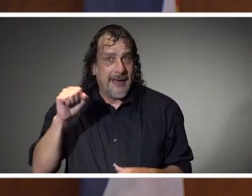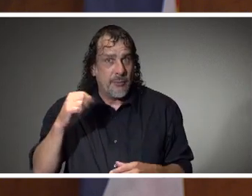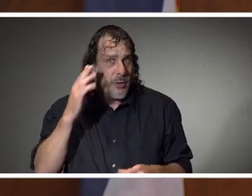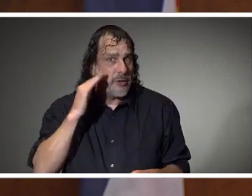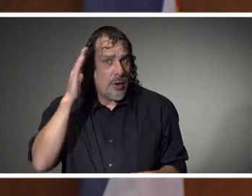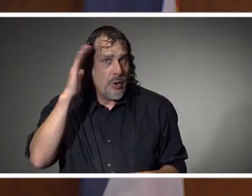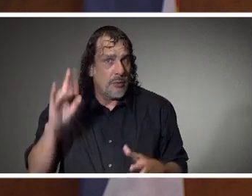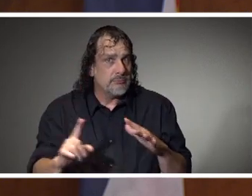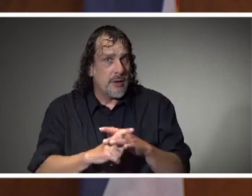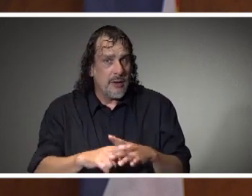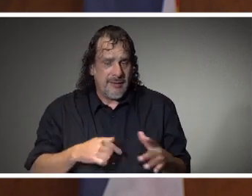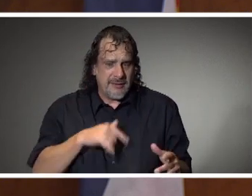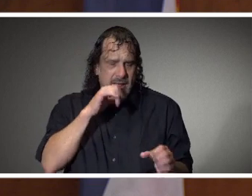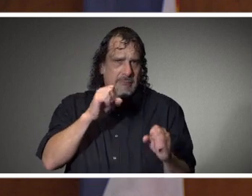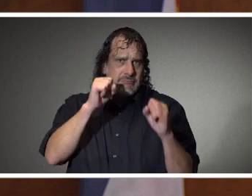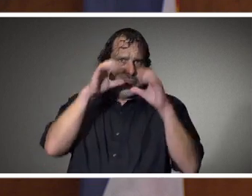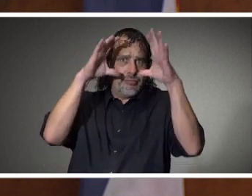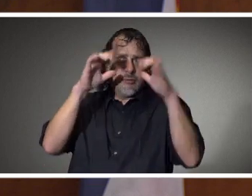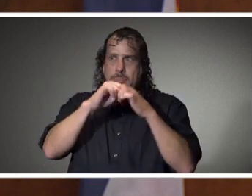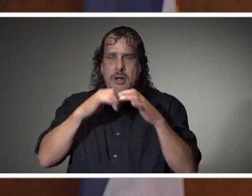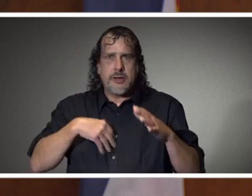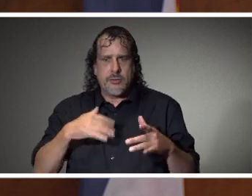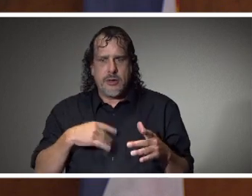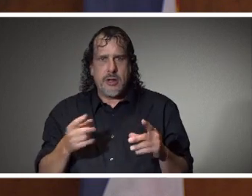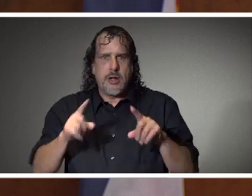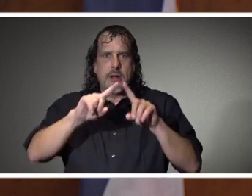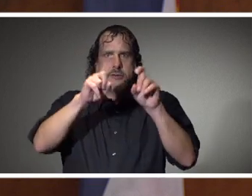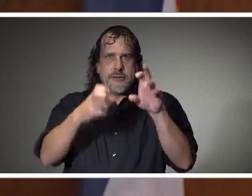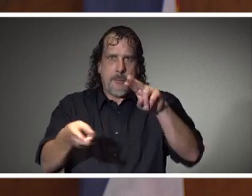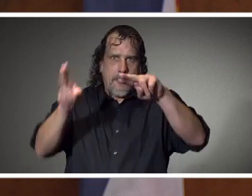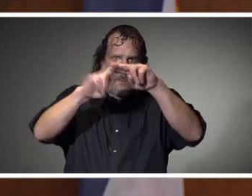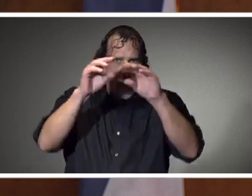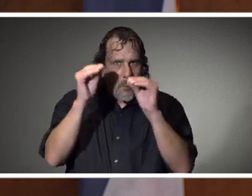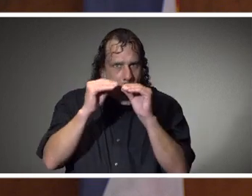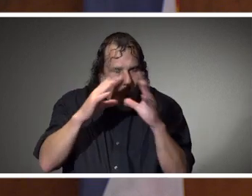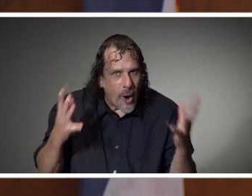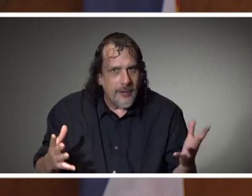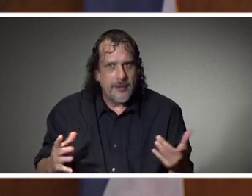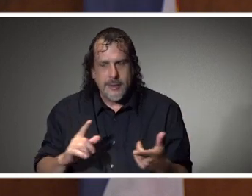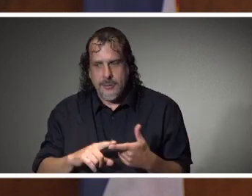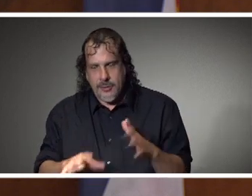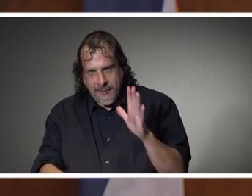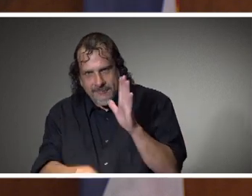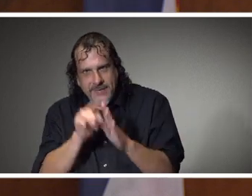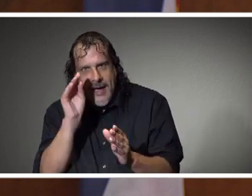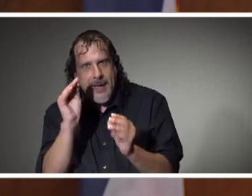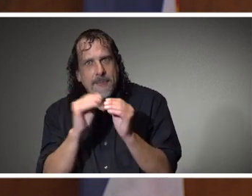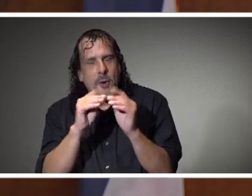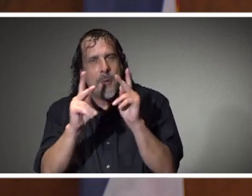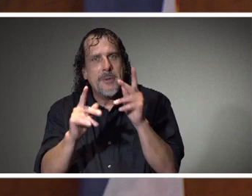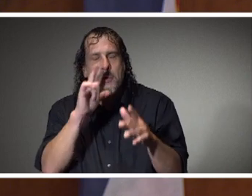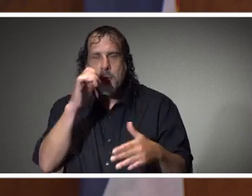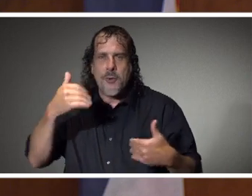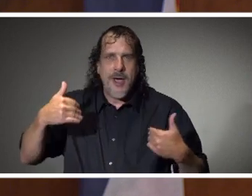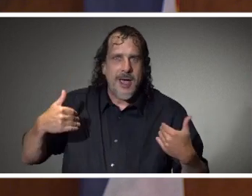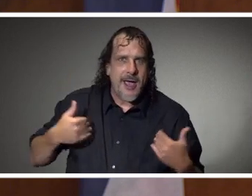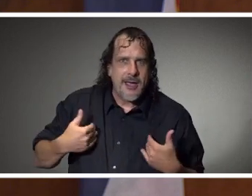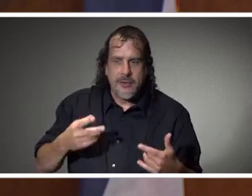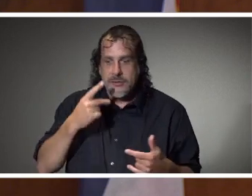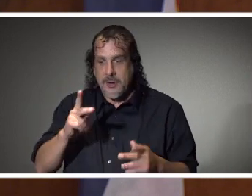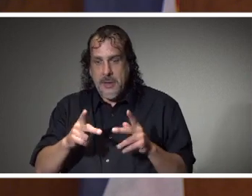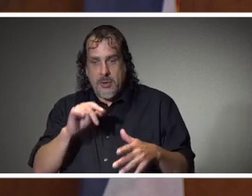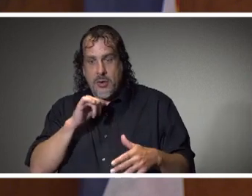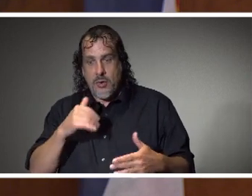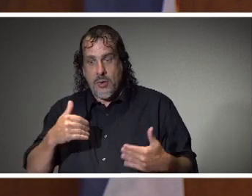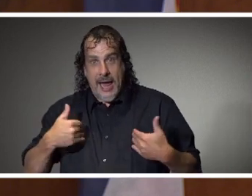not surprising to us as we continue to increase testing capacity. We're going to find more cases. We tested a lot of asymptomatic